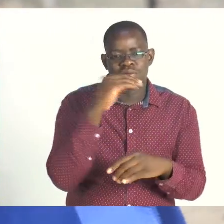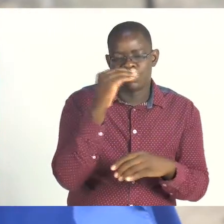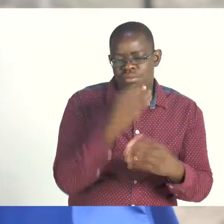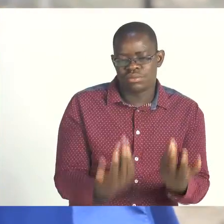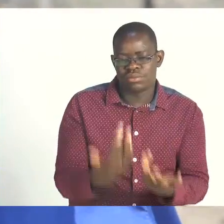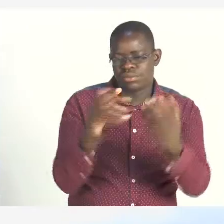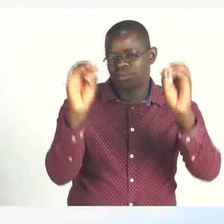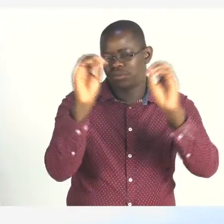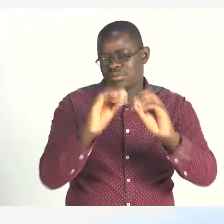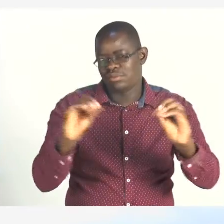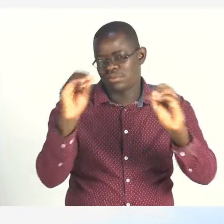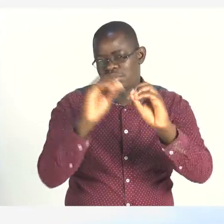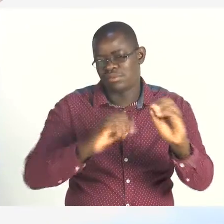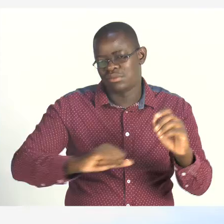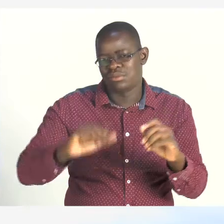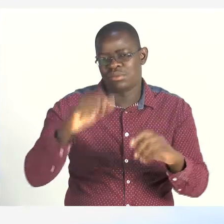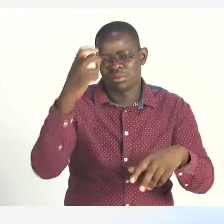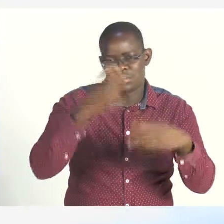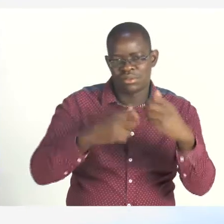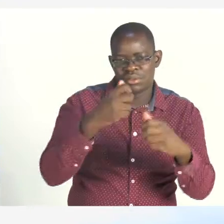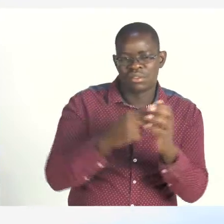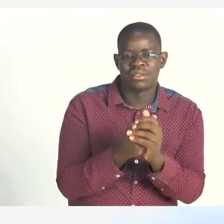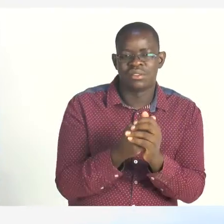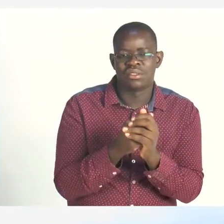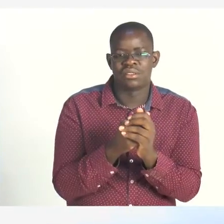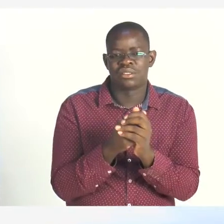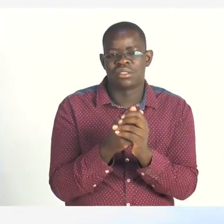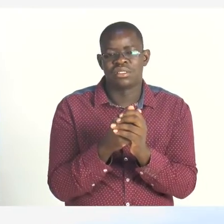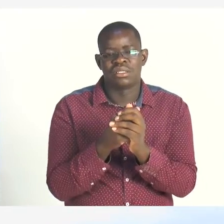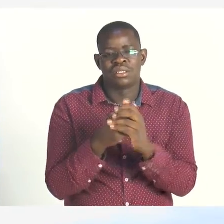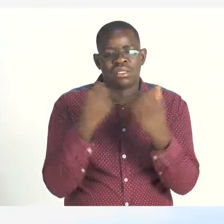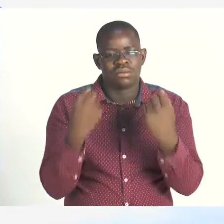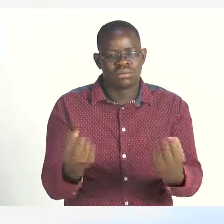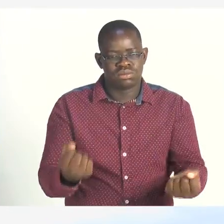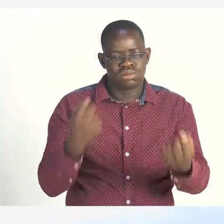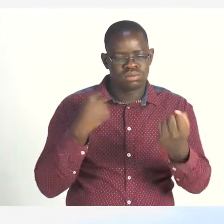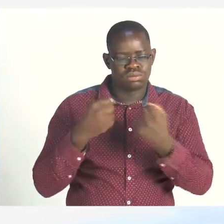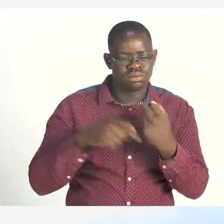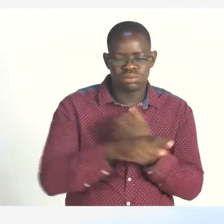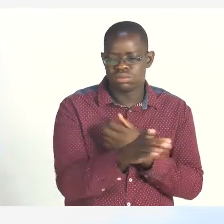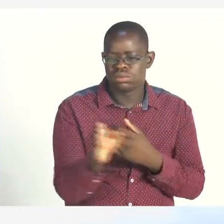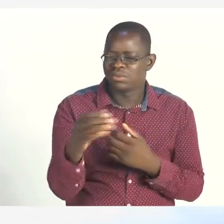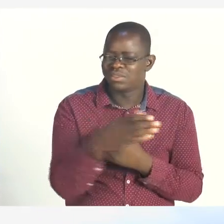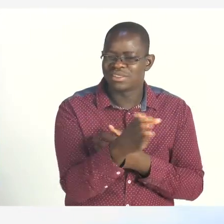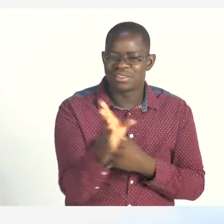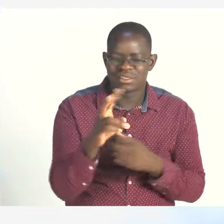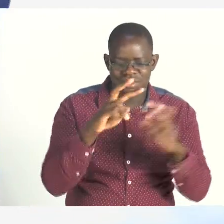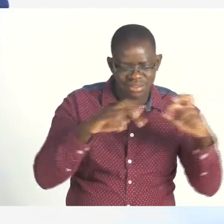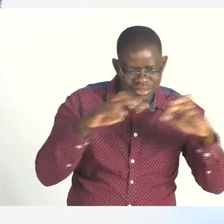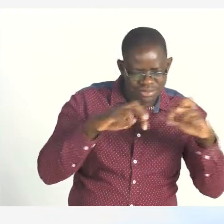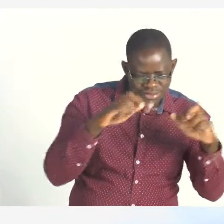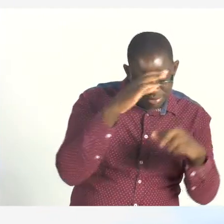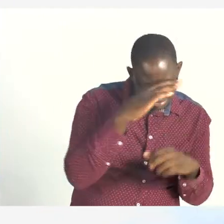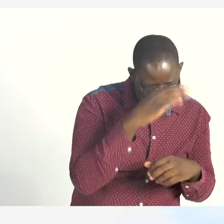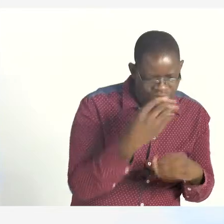grazing land. Problem is, the animals are wasting their energy from just continuously walking around, just looking